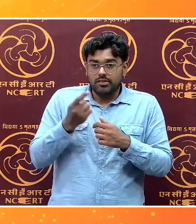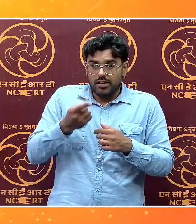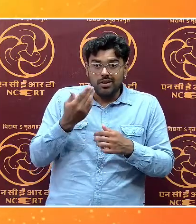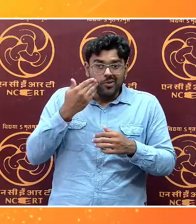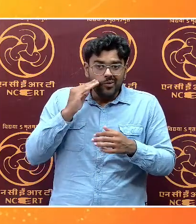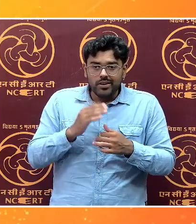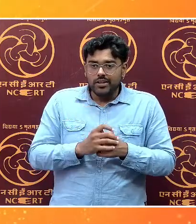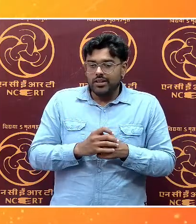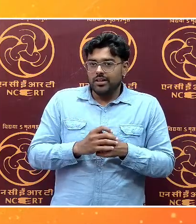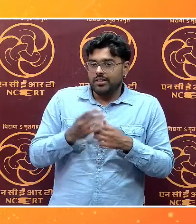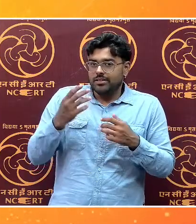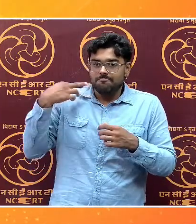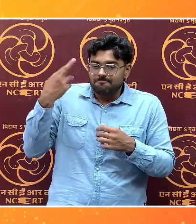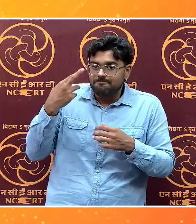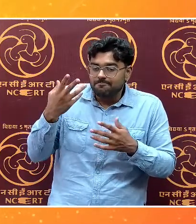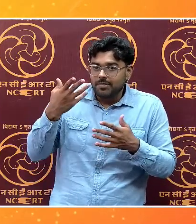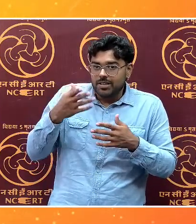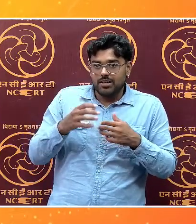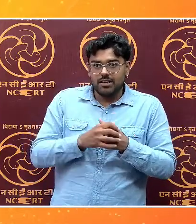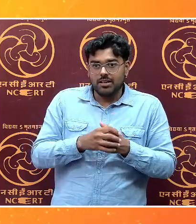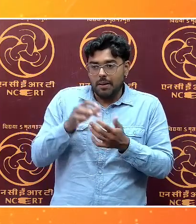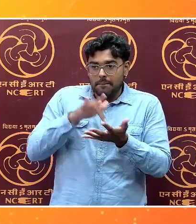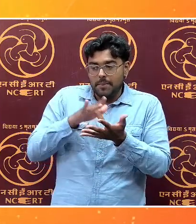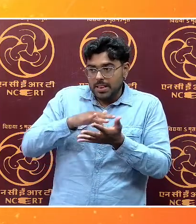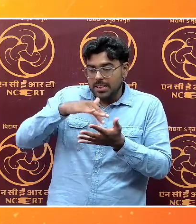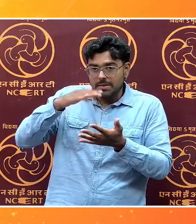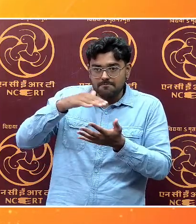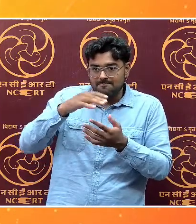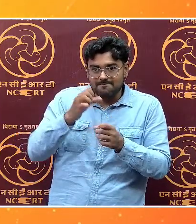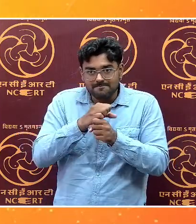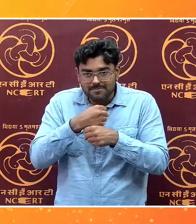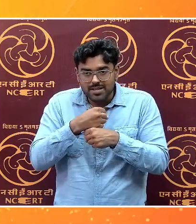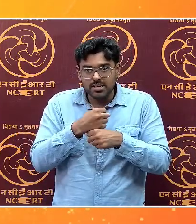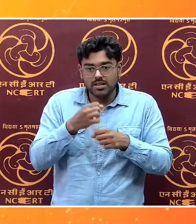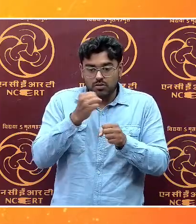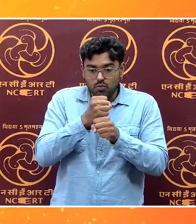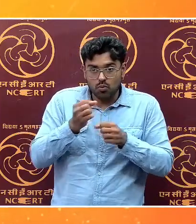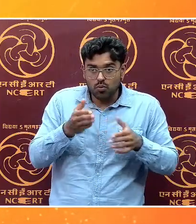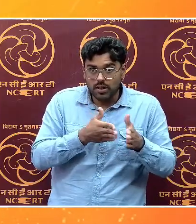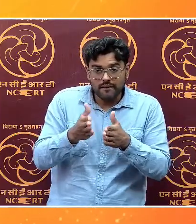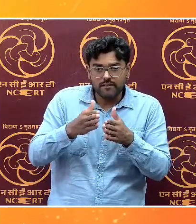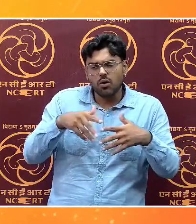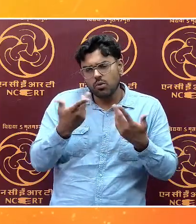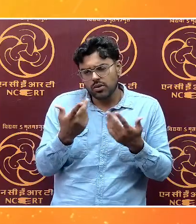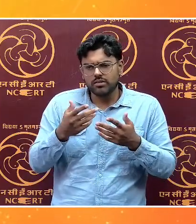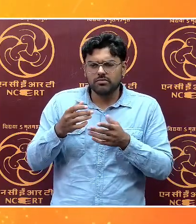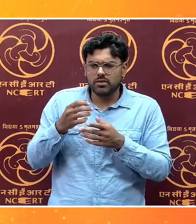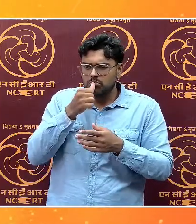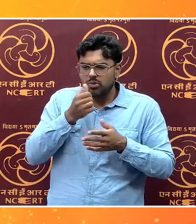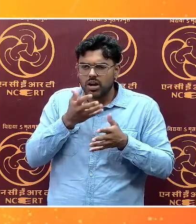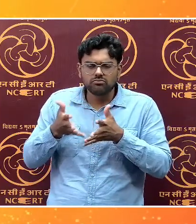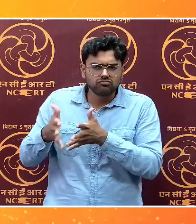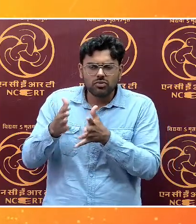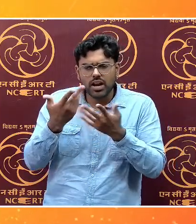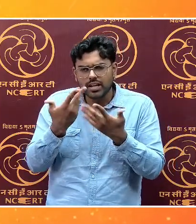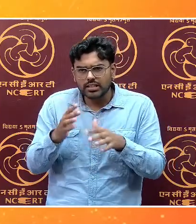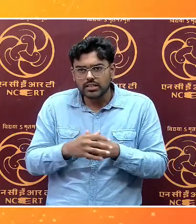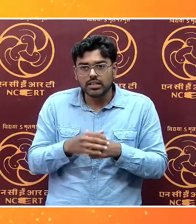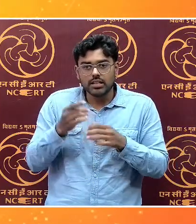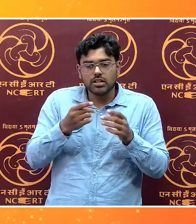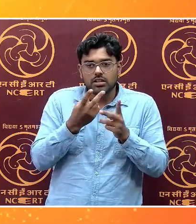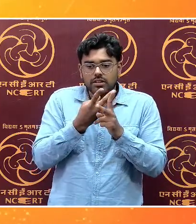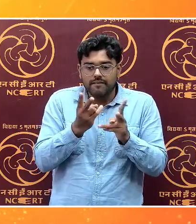of this island of sediments, Godavari or any river spreads out into many